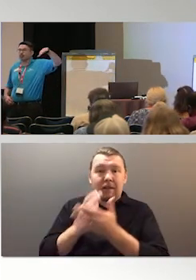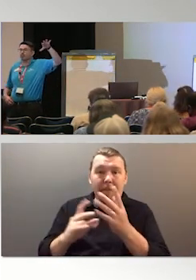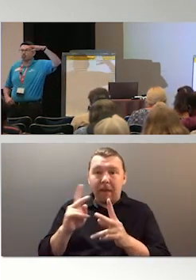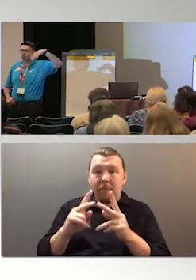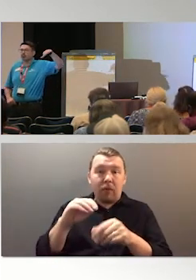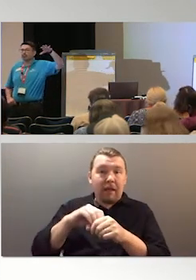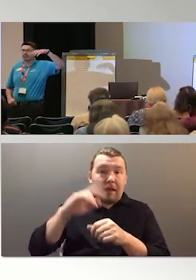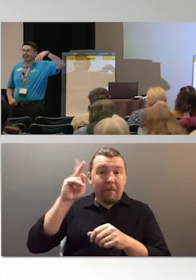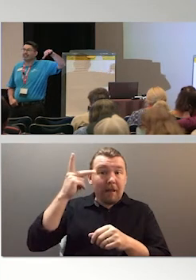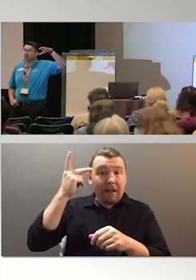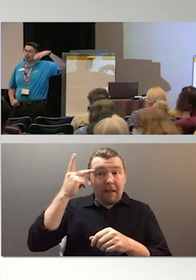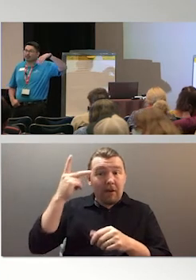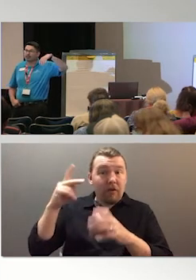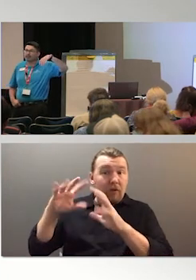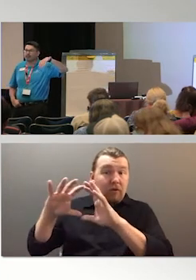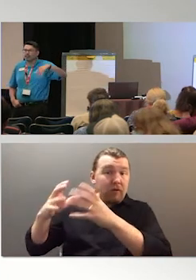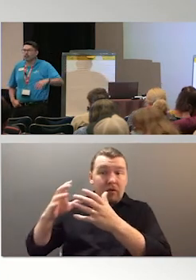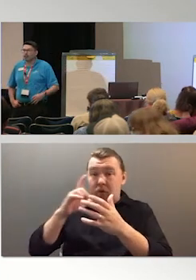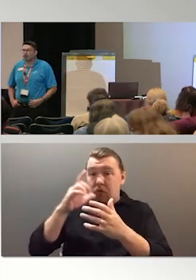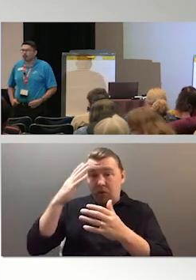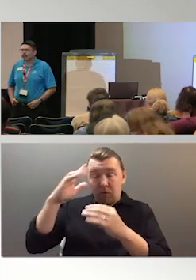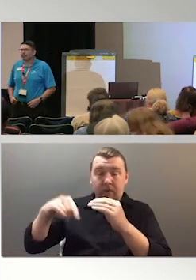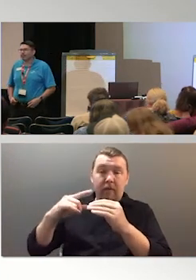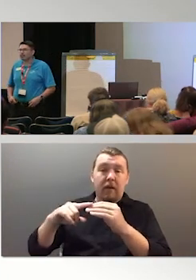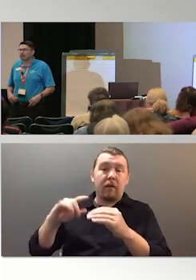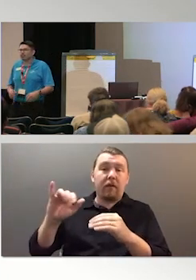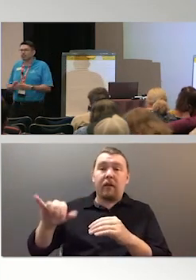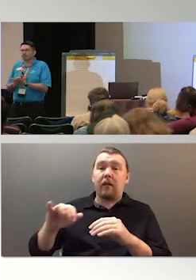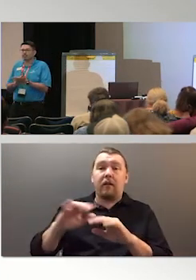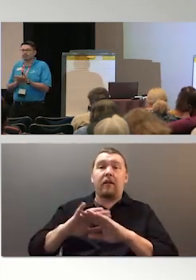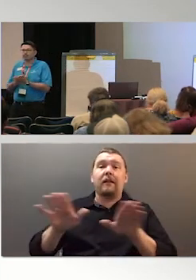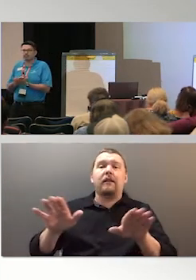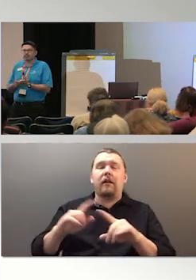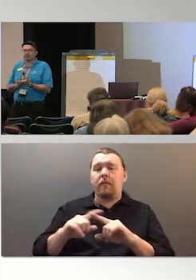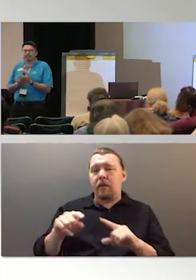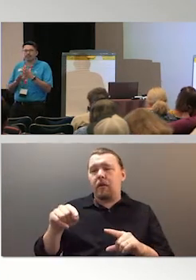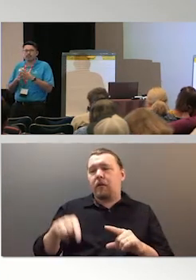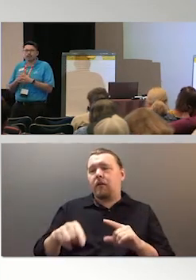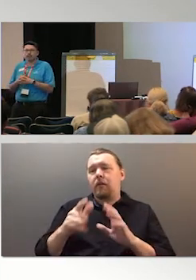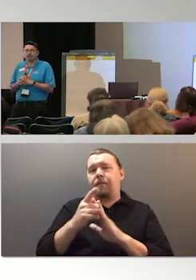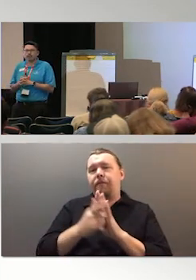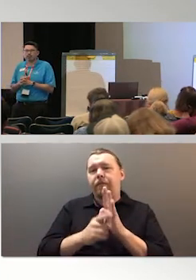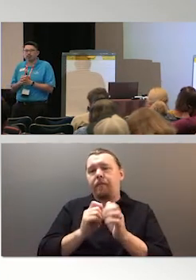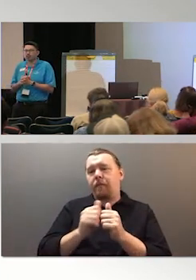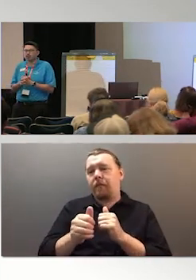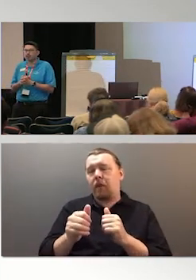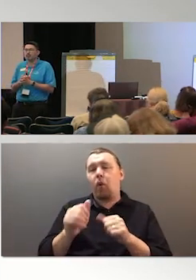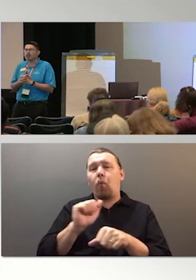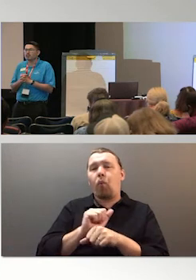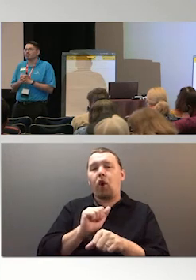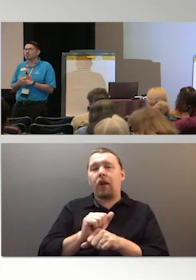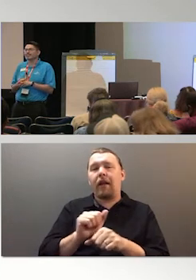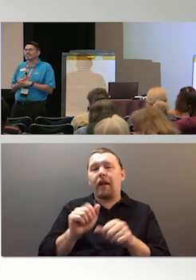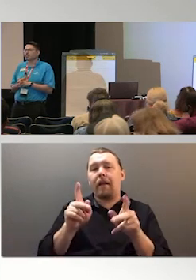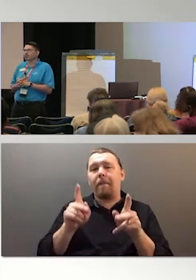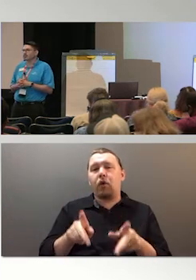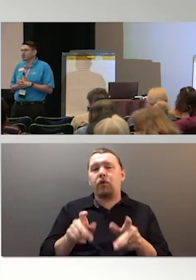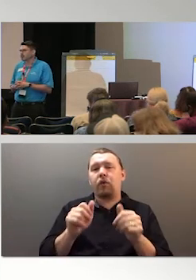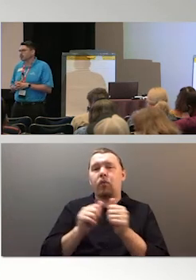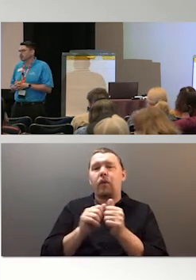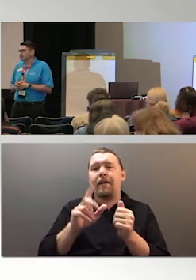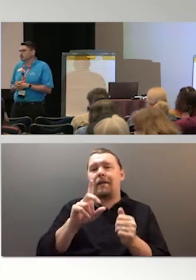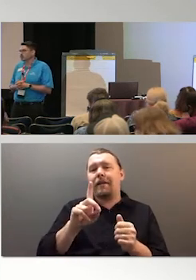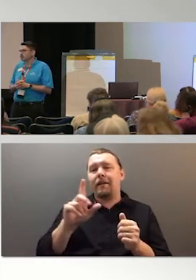the political arena and kind of knew about it, but there's this piece of legislation passed that was called Working Persons with